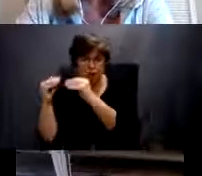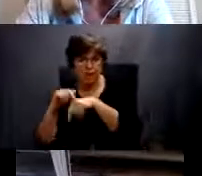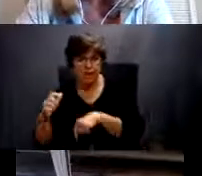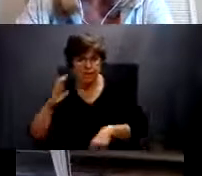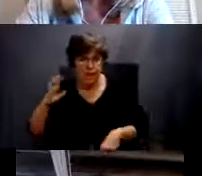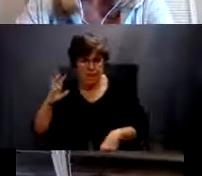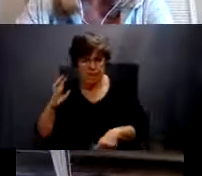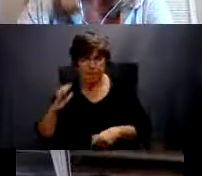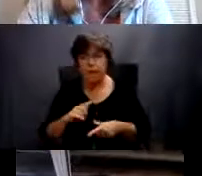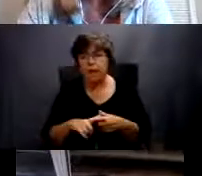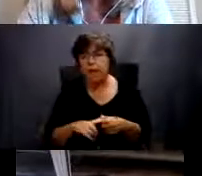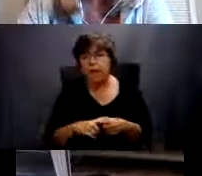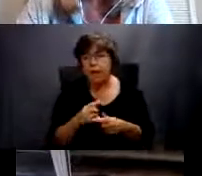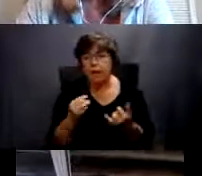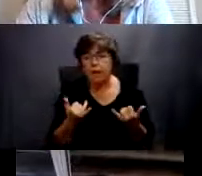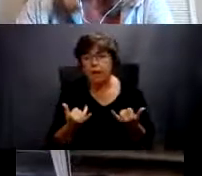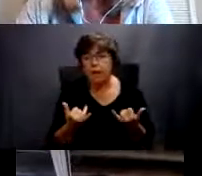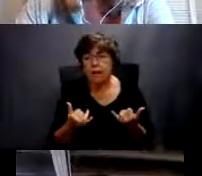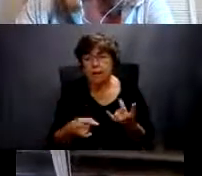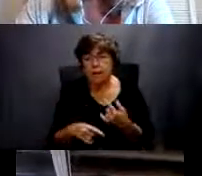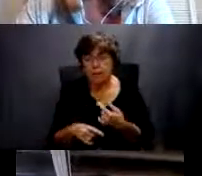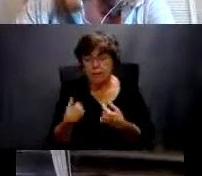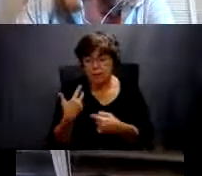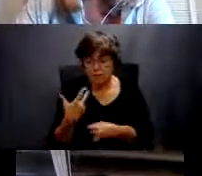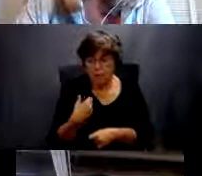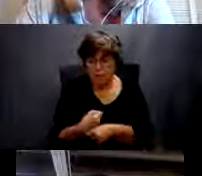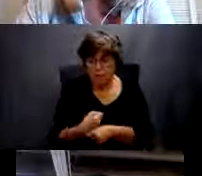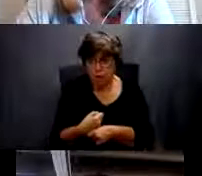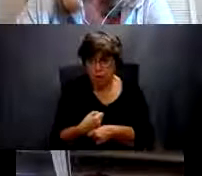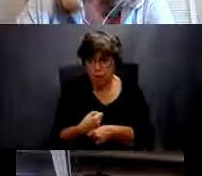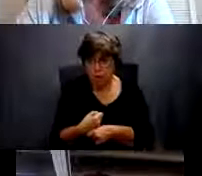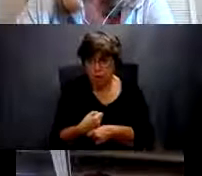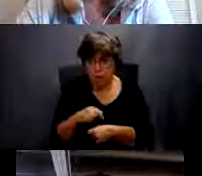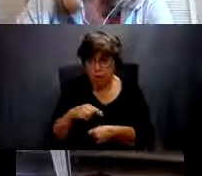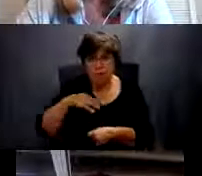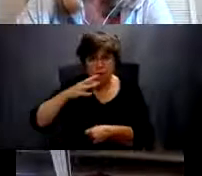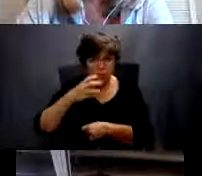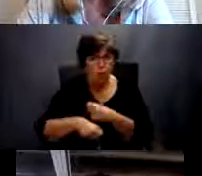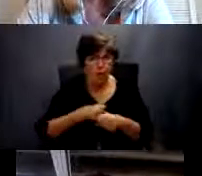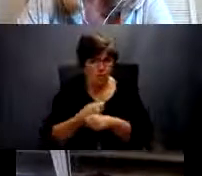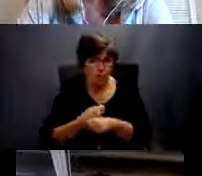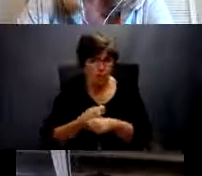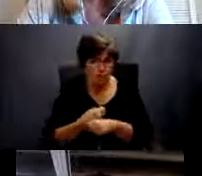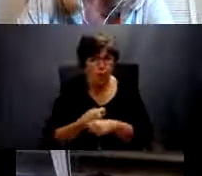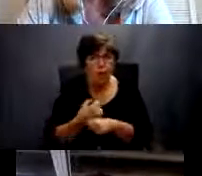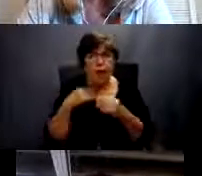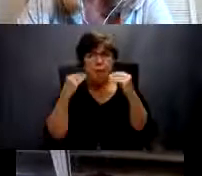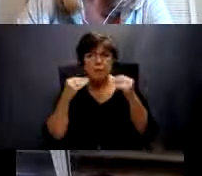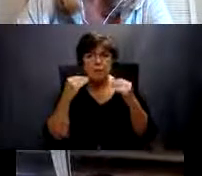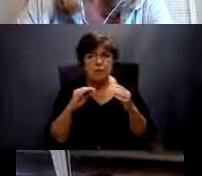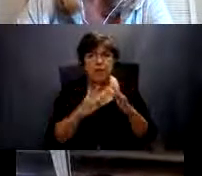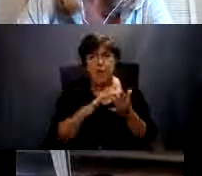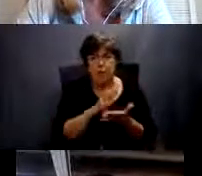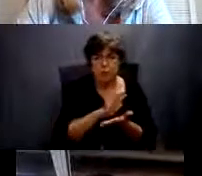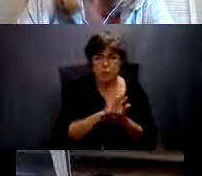And now today, I am, in the last 3 years, so this is the 4th year, I have been teaching for an online school,